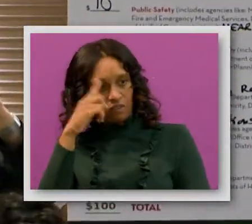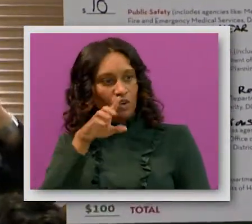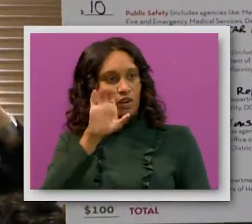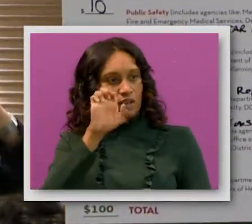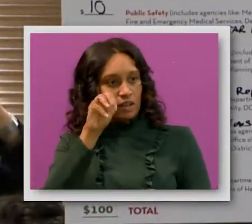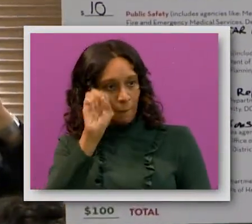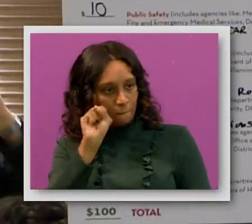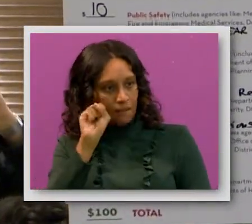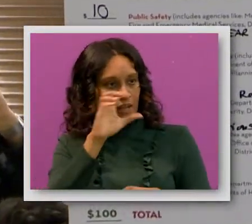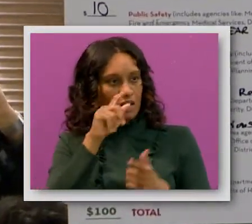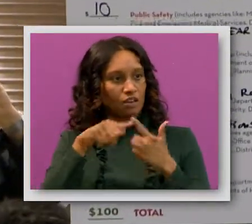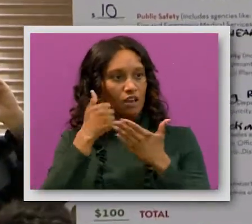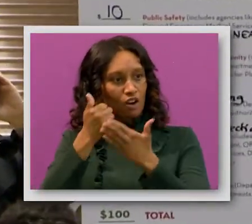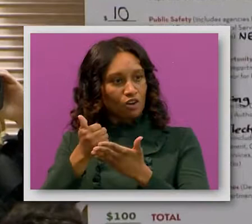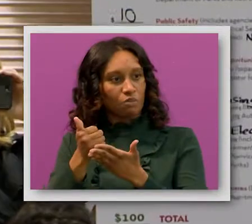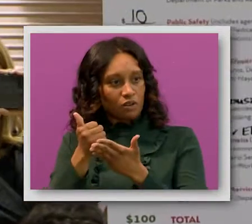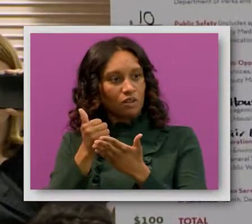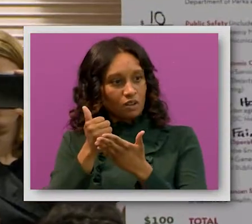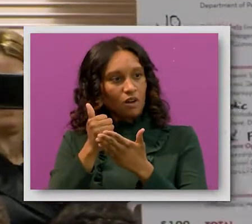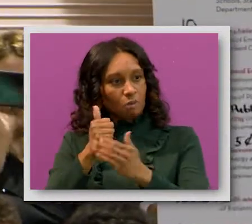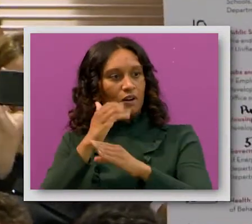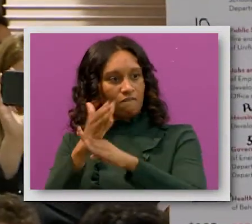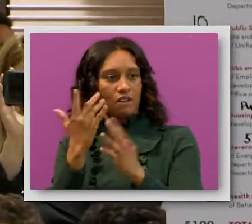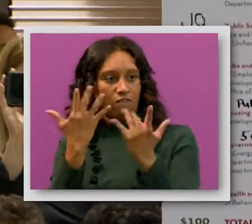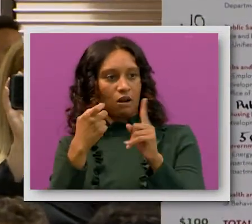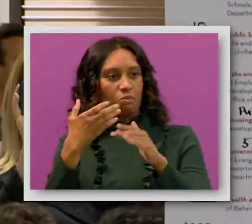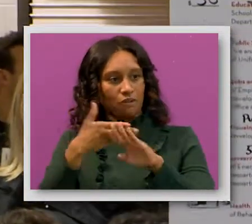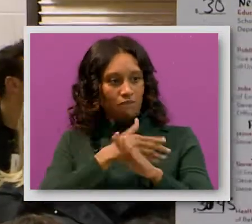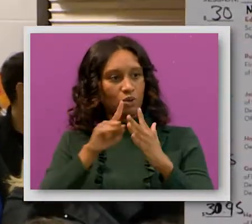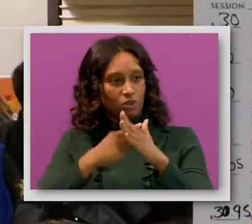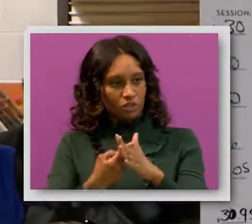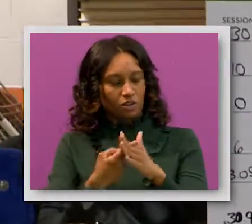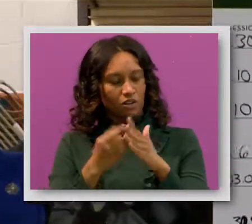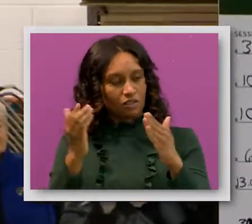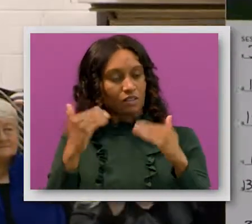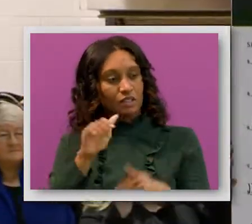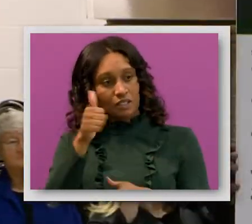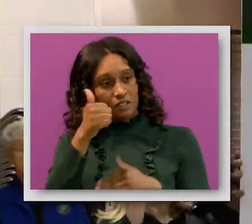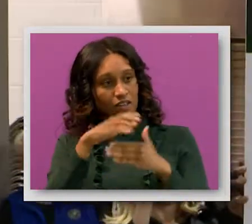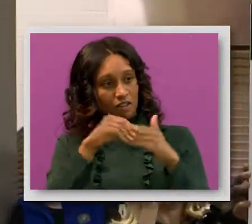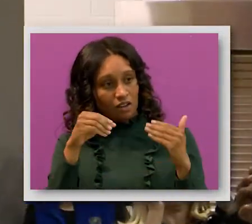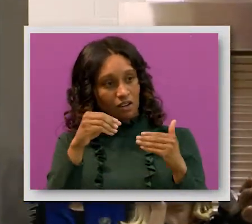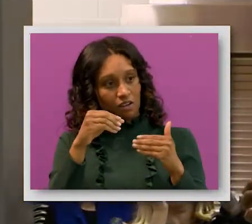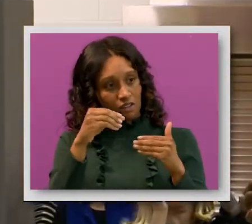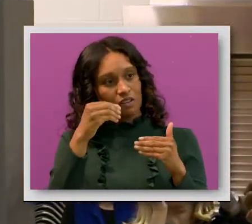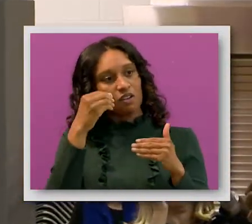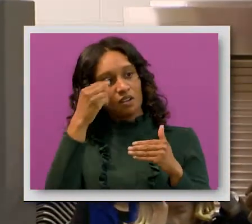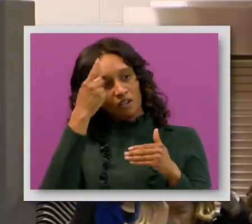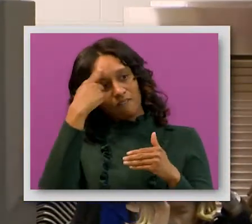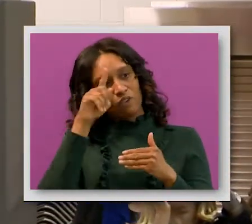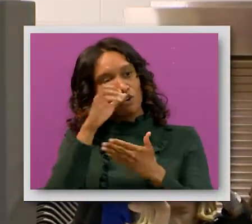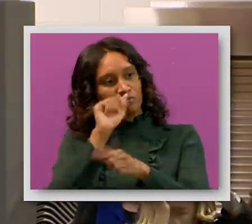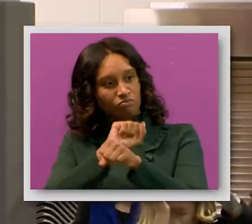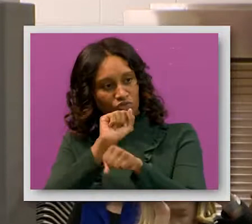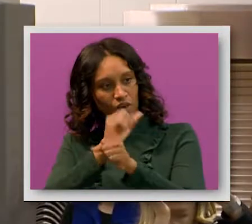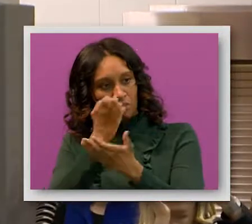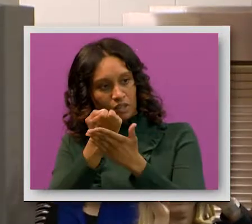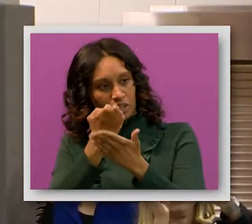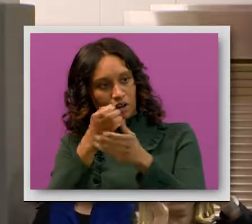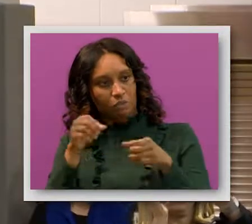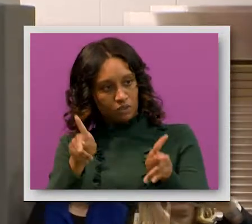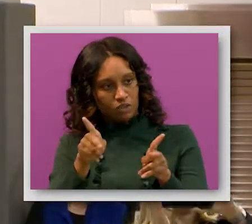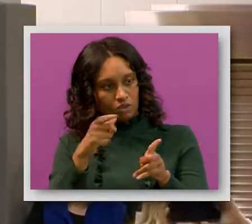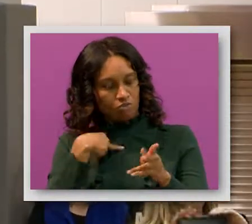approach to prevent crime before it starts. $10 for jobs and economic opportunity. We